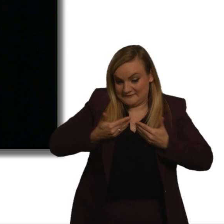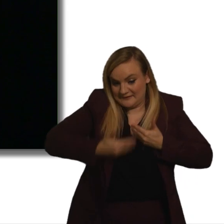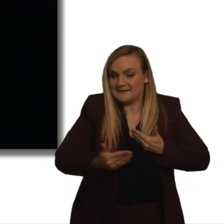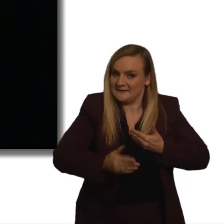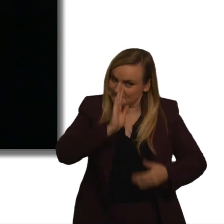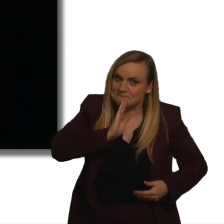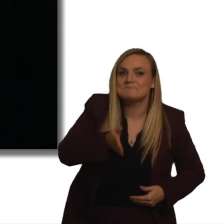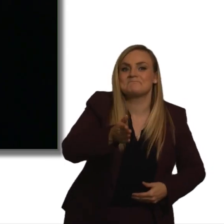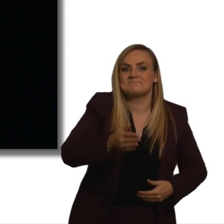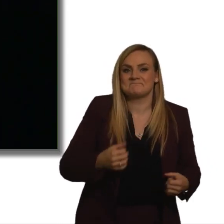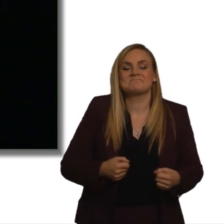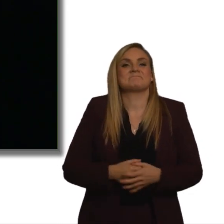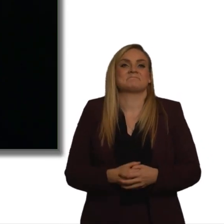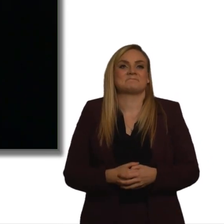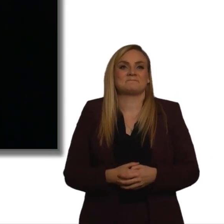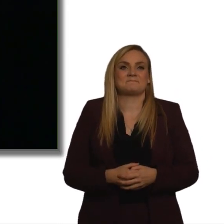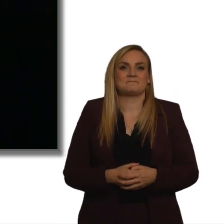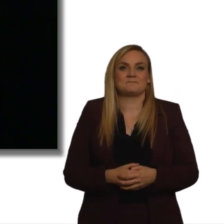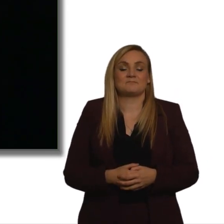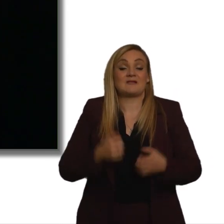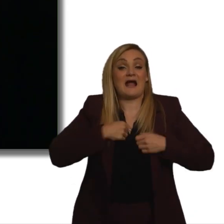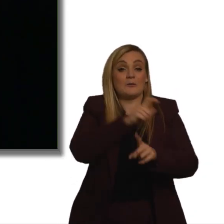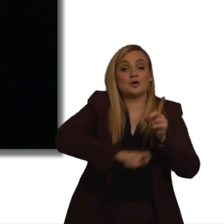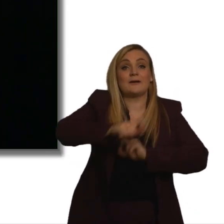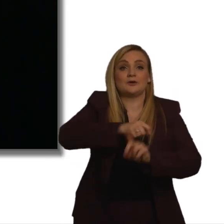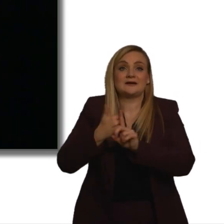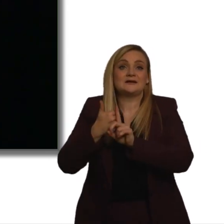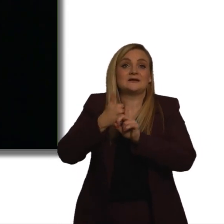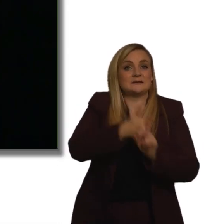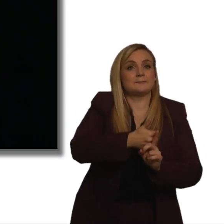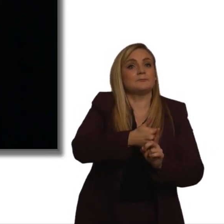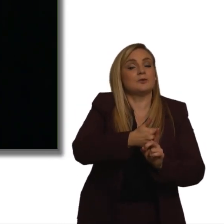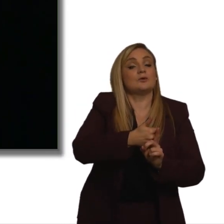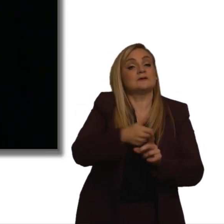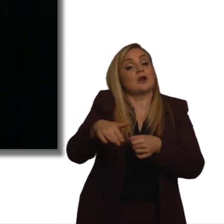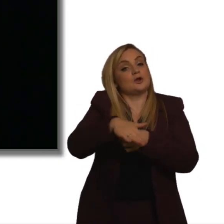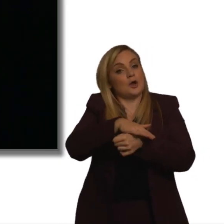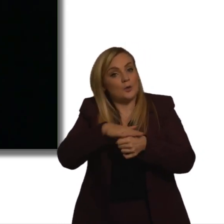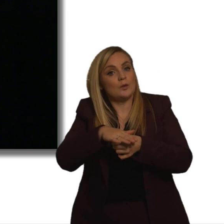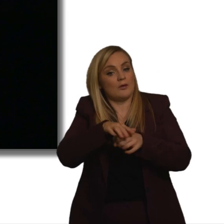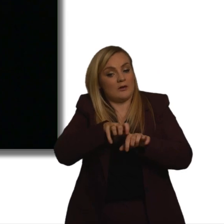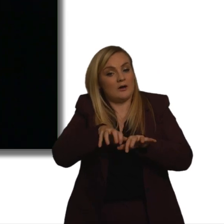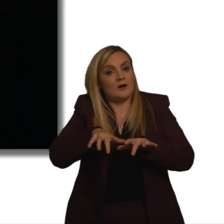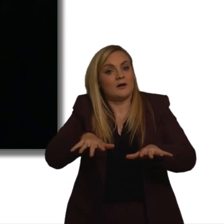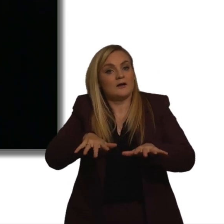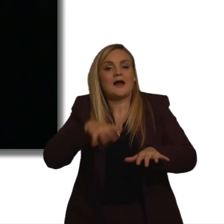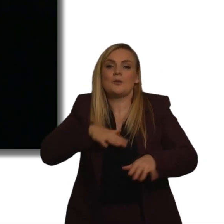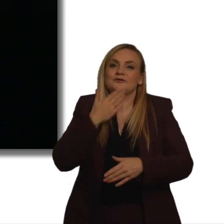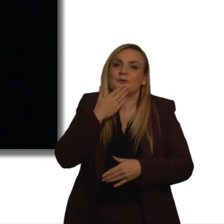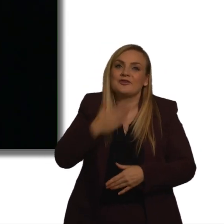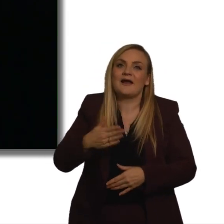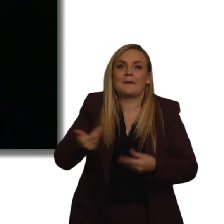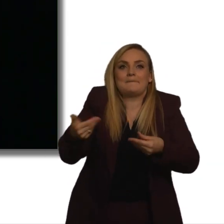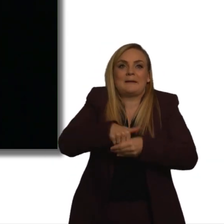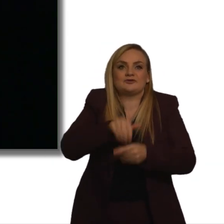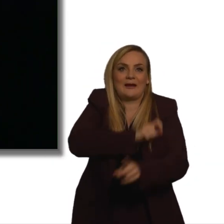on this. So our community support also takes place at a very local level. And I'd like to thank our membership and